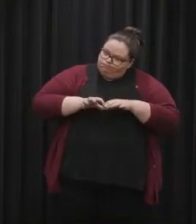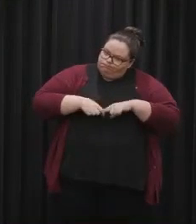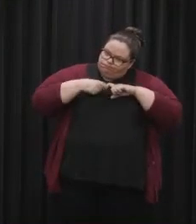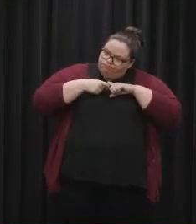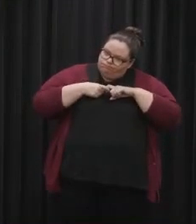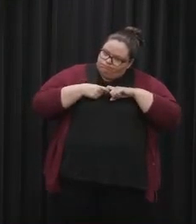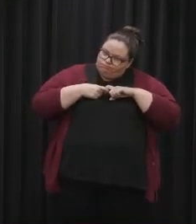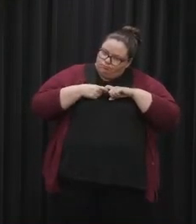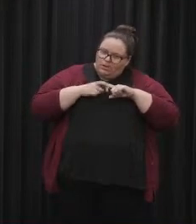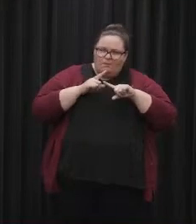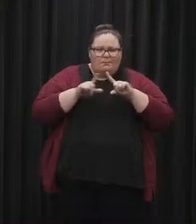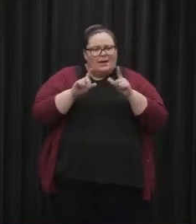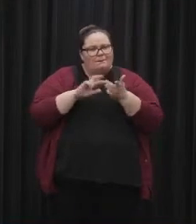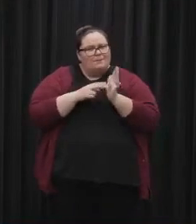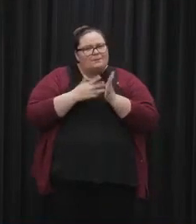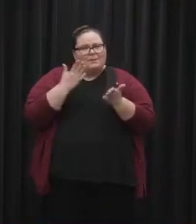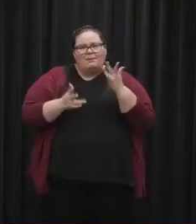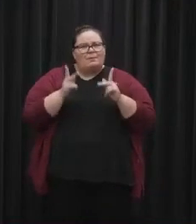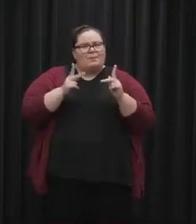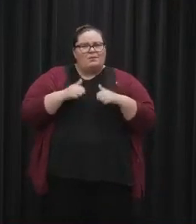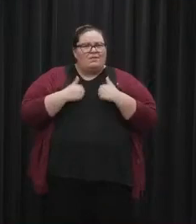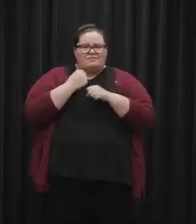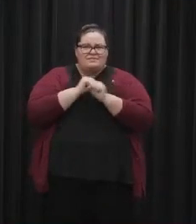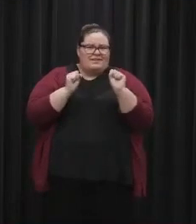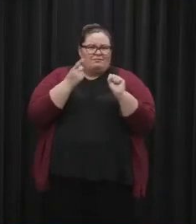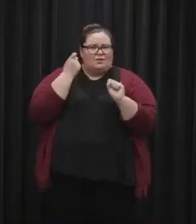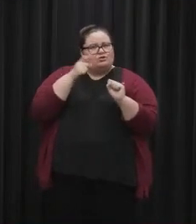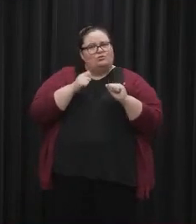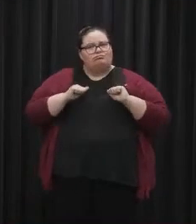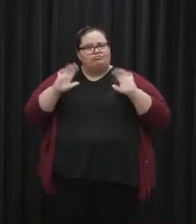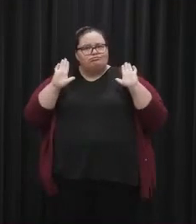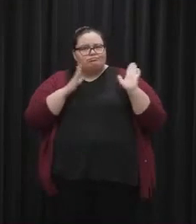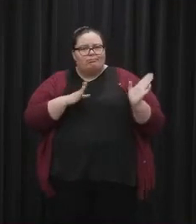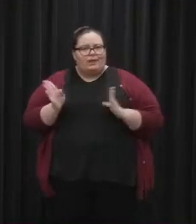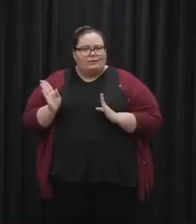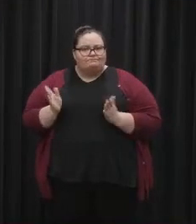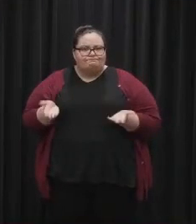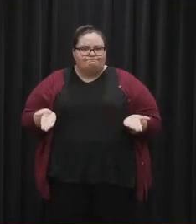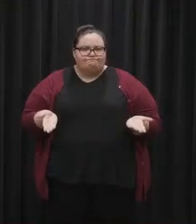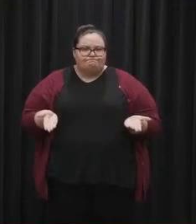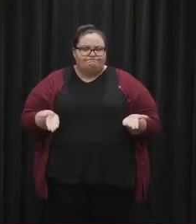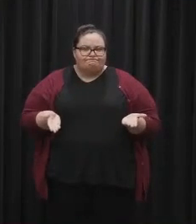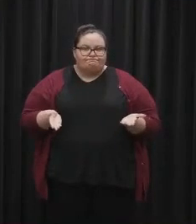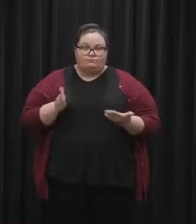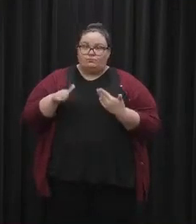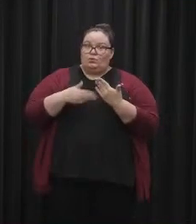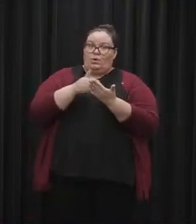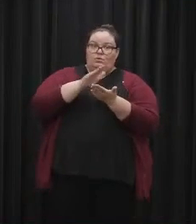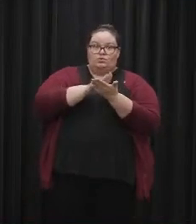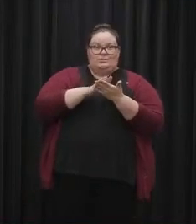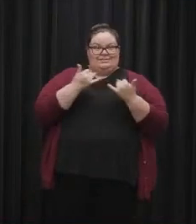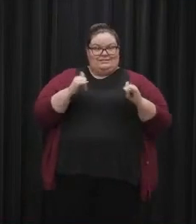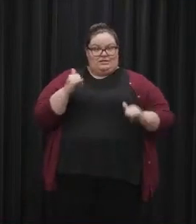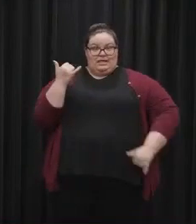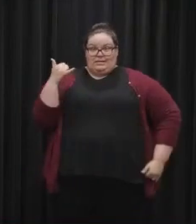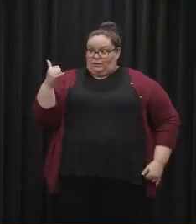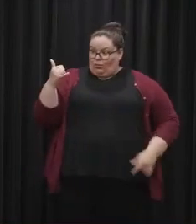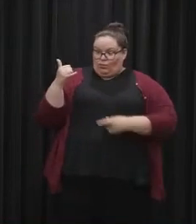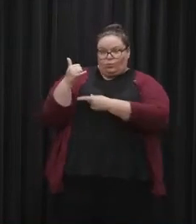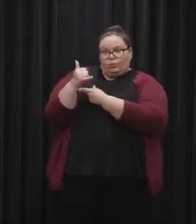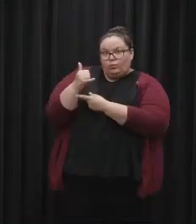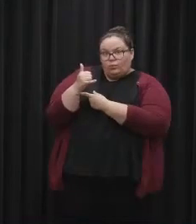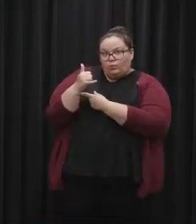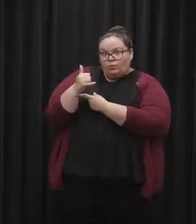just inconveniences, but potential tragedies for families across this province. So for all the schools that are still in the yellow